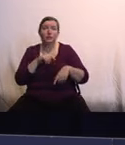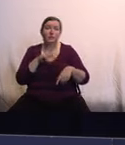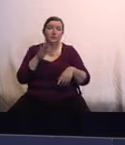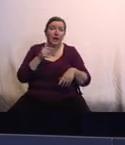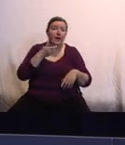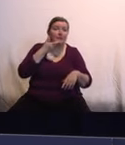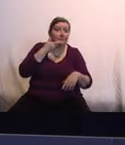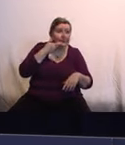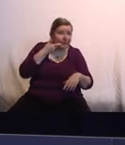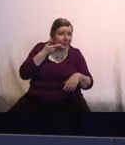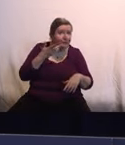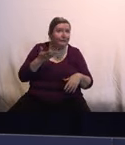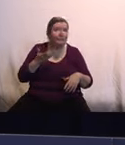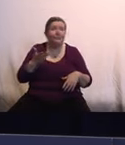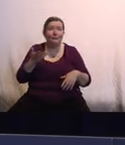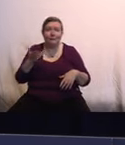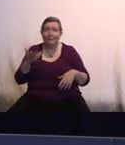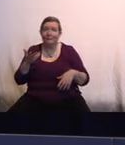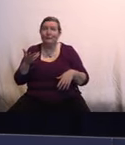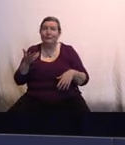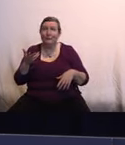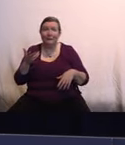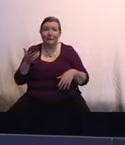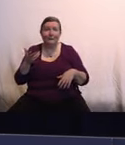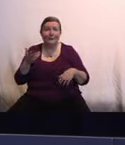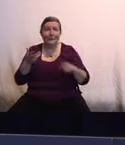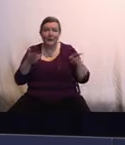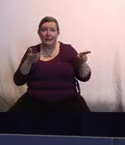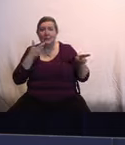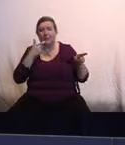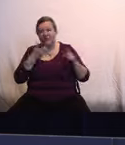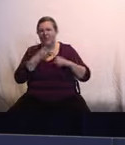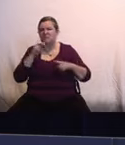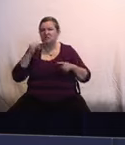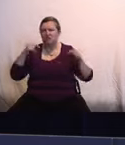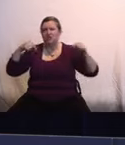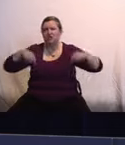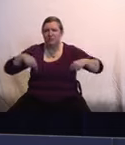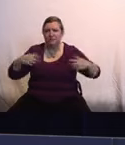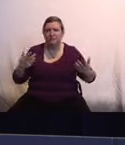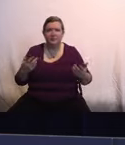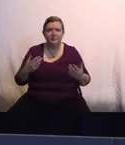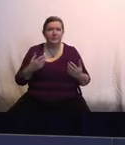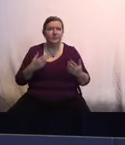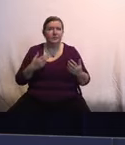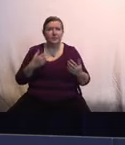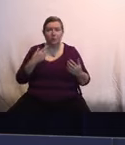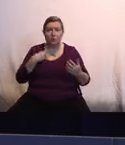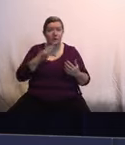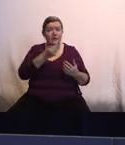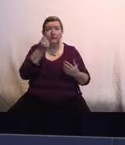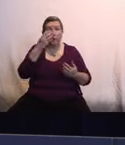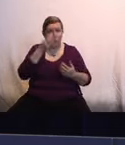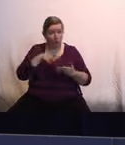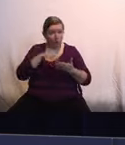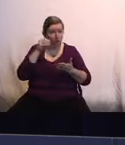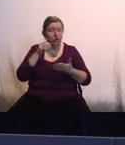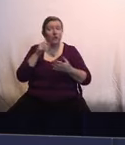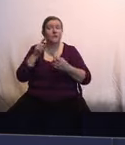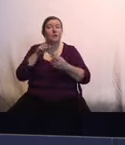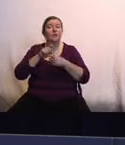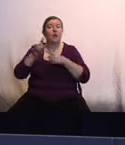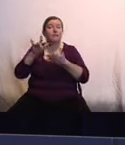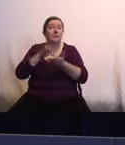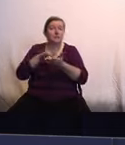of the individuals that are serving as agents are from New Jersey. One of the things that we've learned is that a call center, whether it's